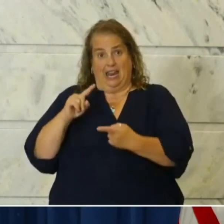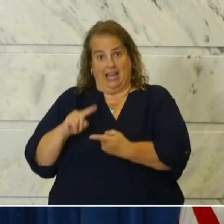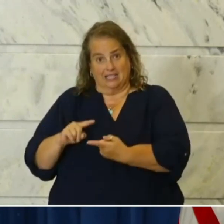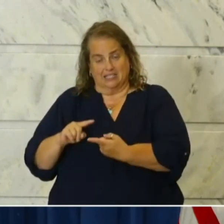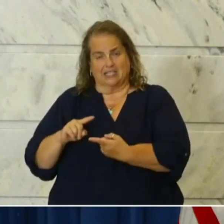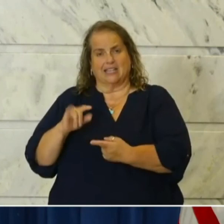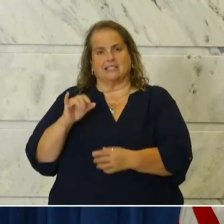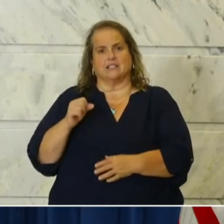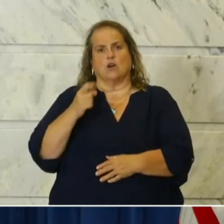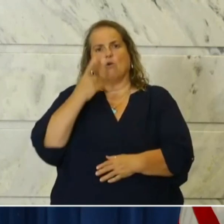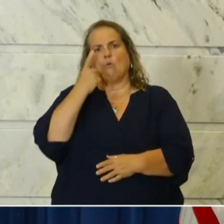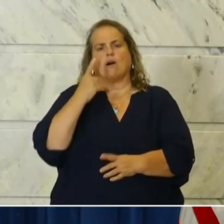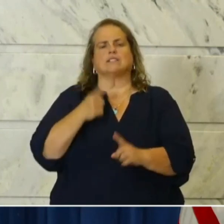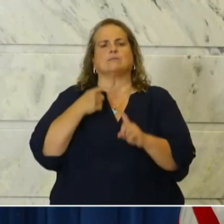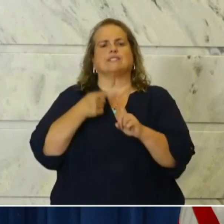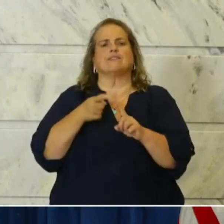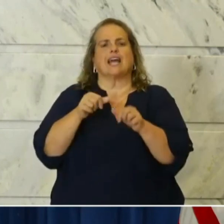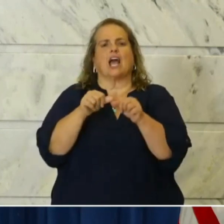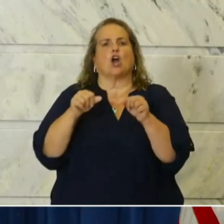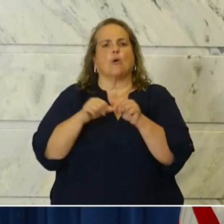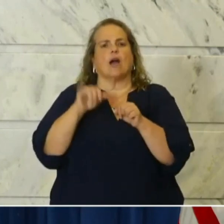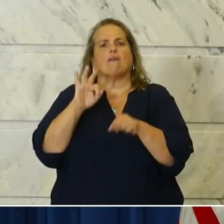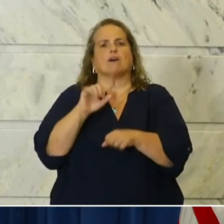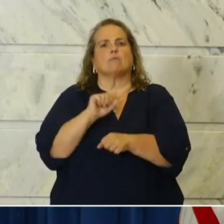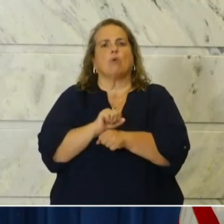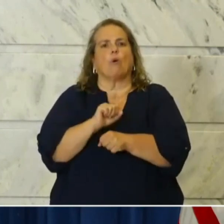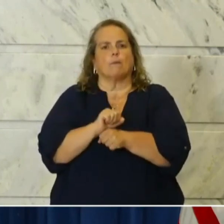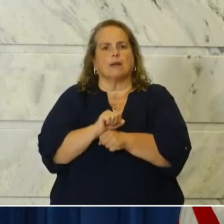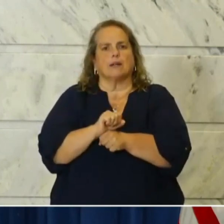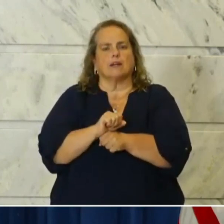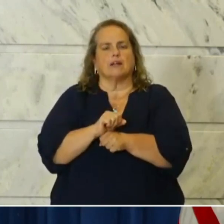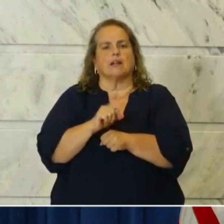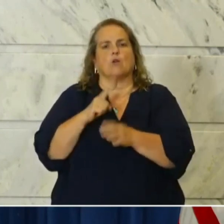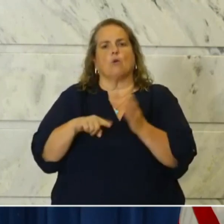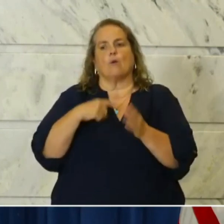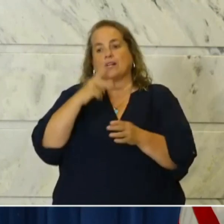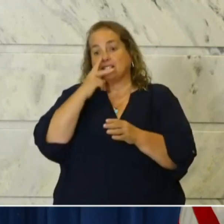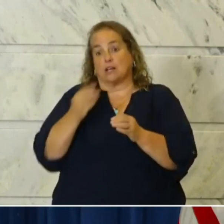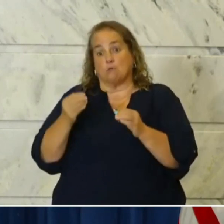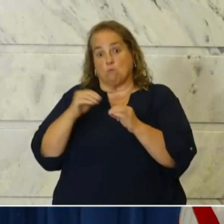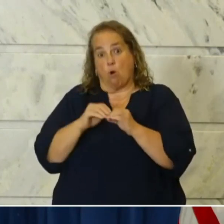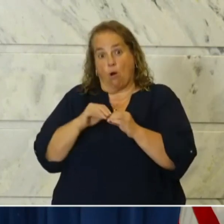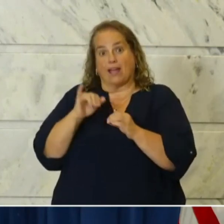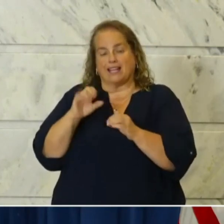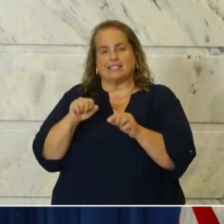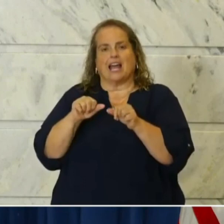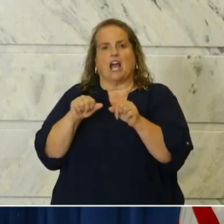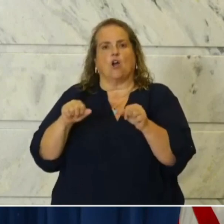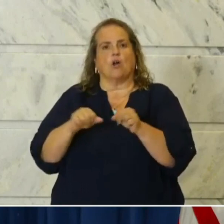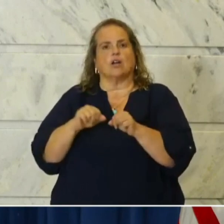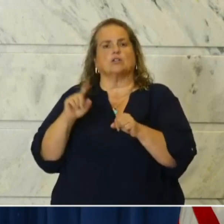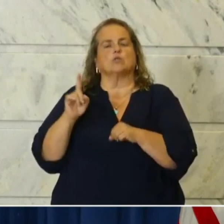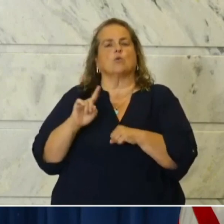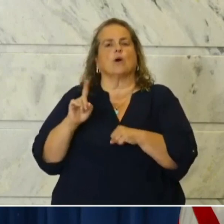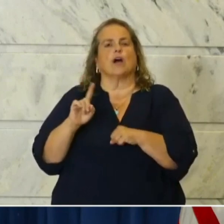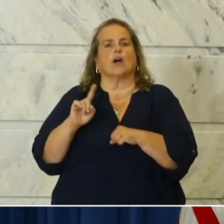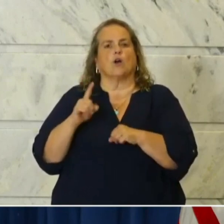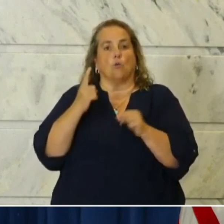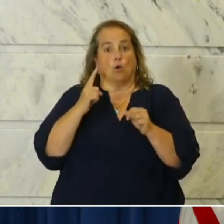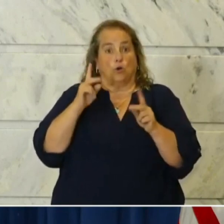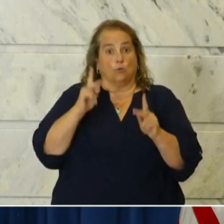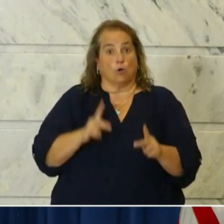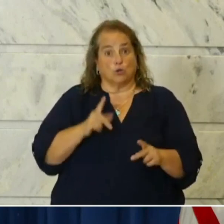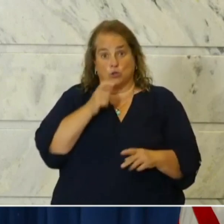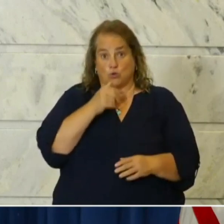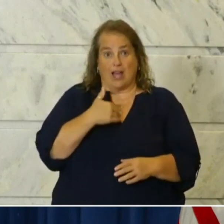one specific area of employment, and what we see more is areas where one person who